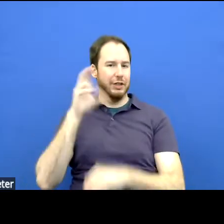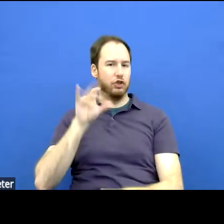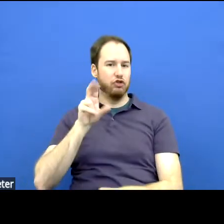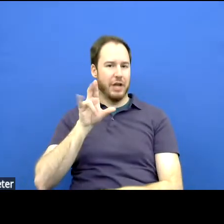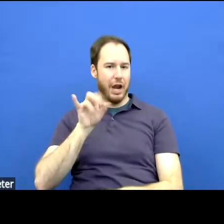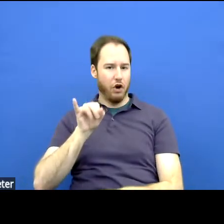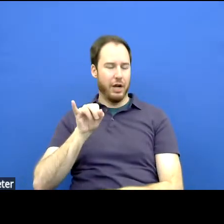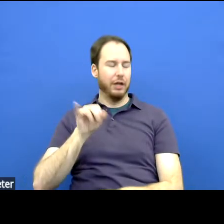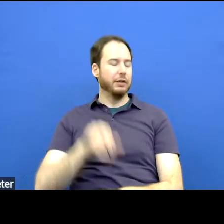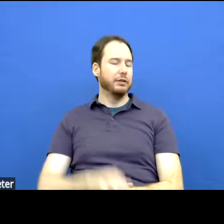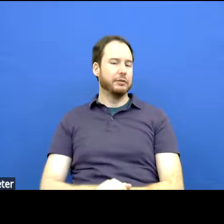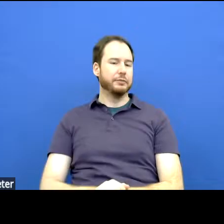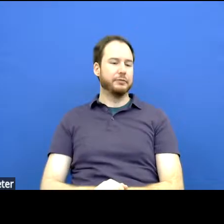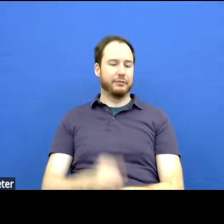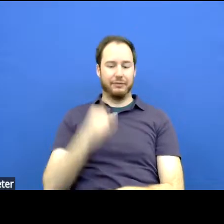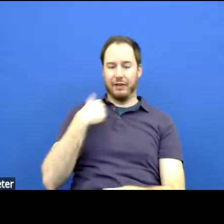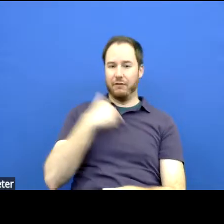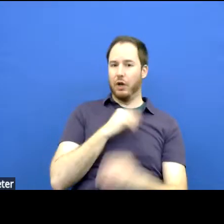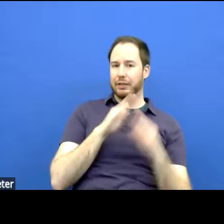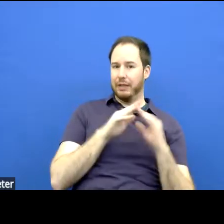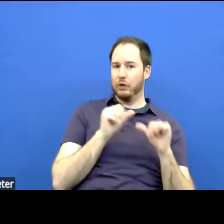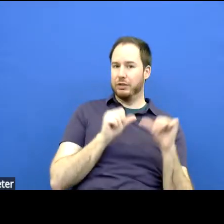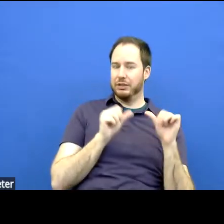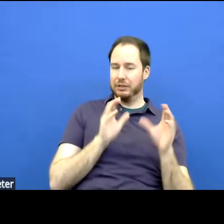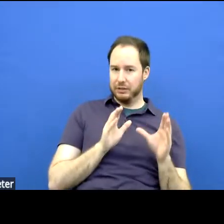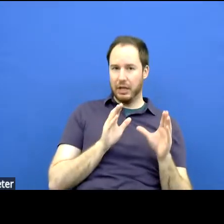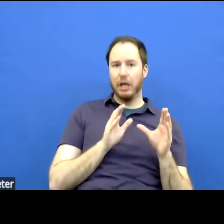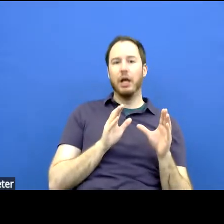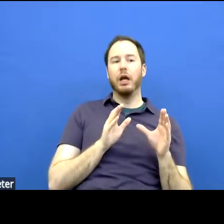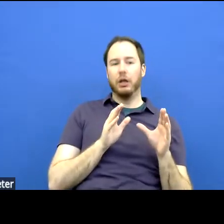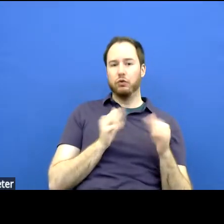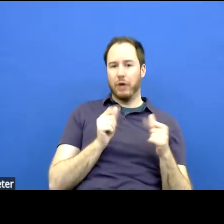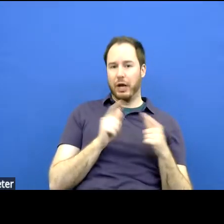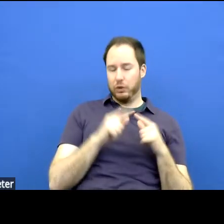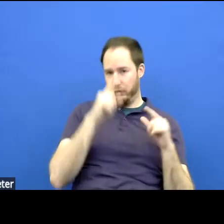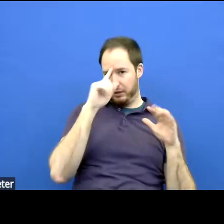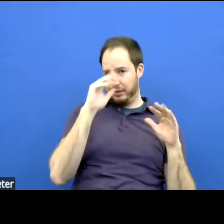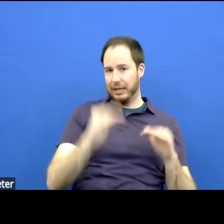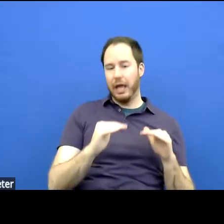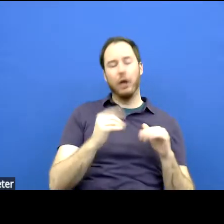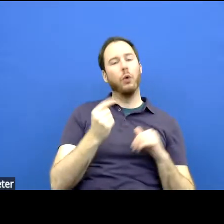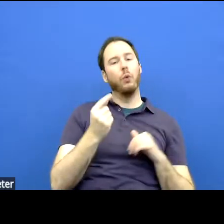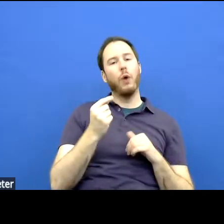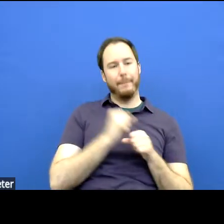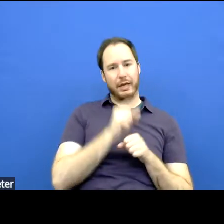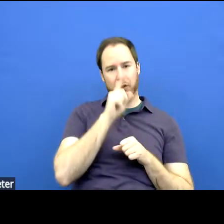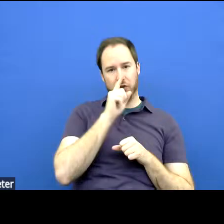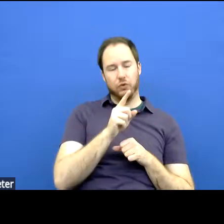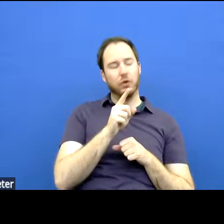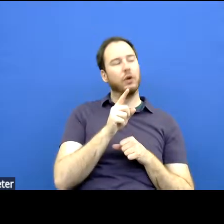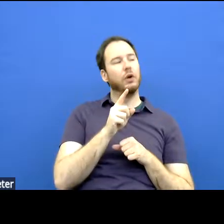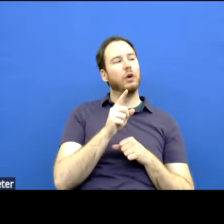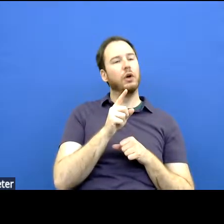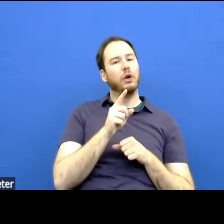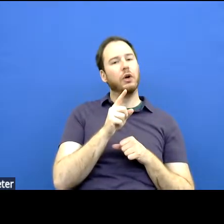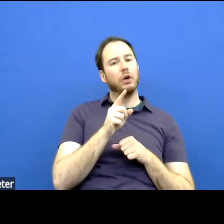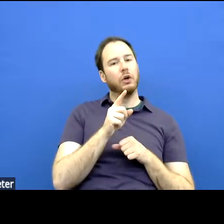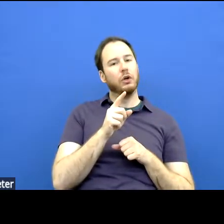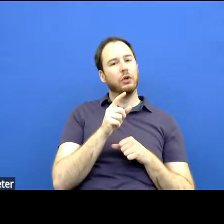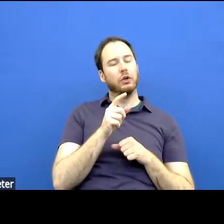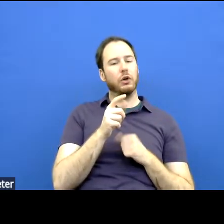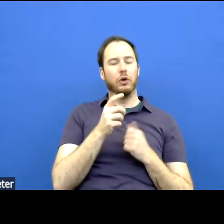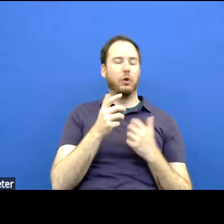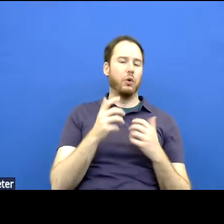When our assessor works to settle these, she works to make sure, tries to not